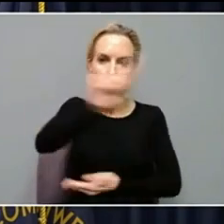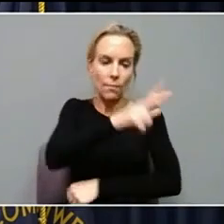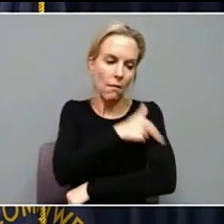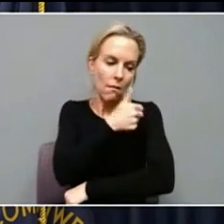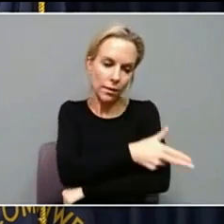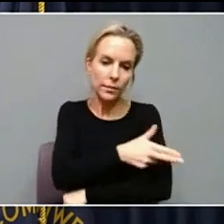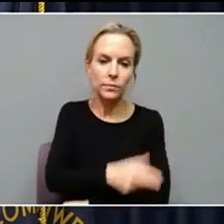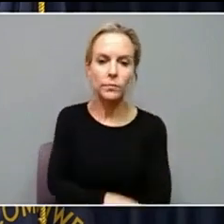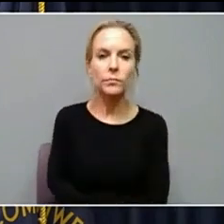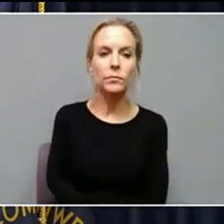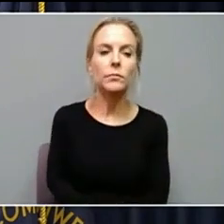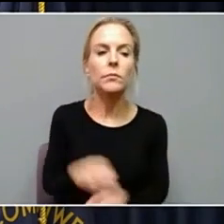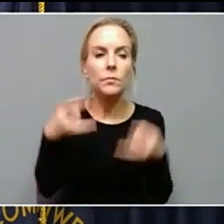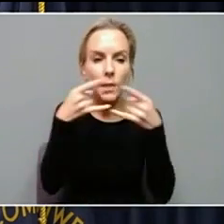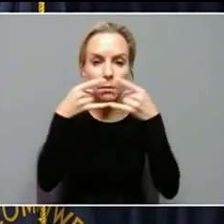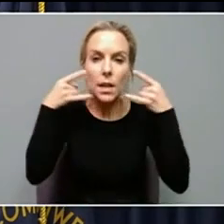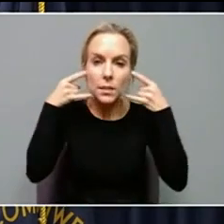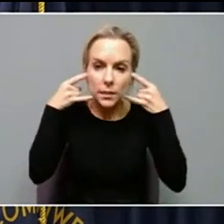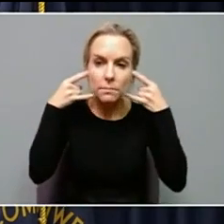Masking.